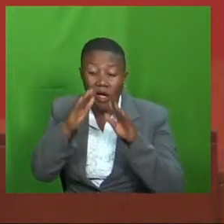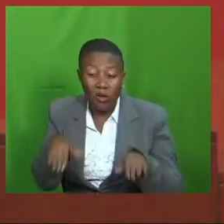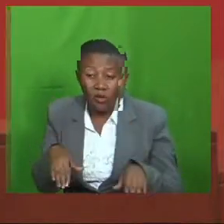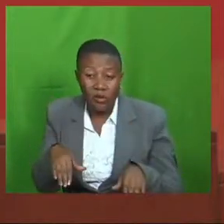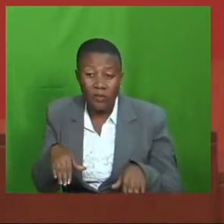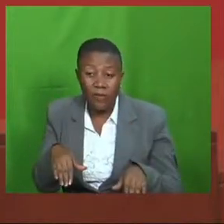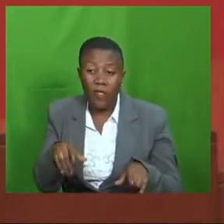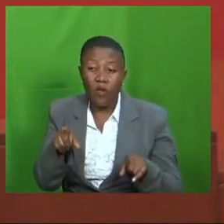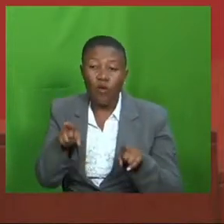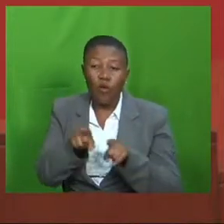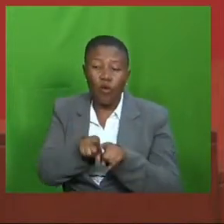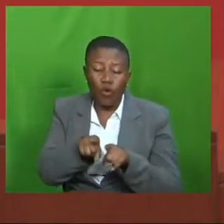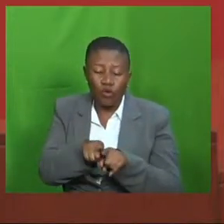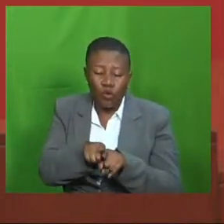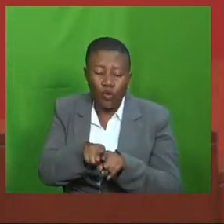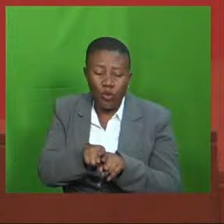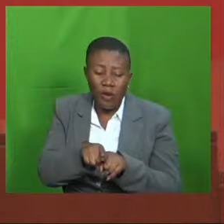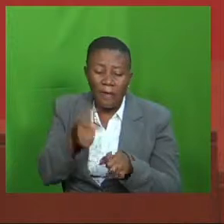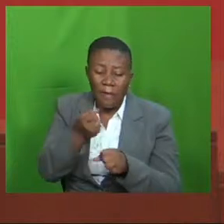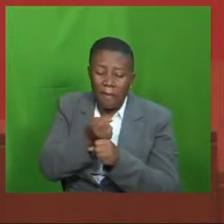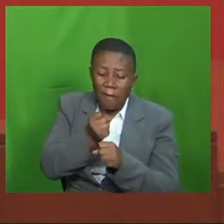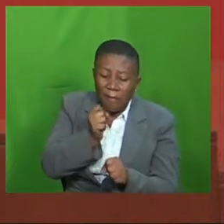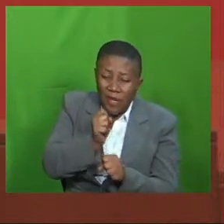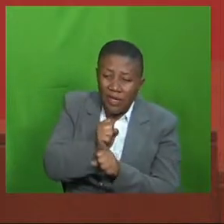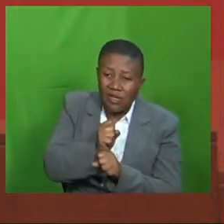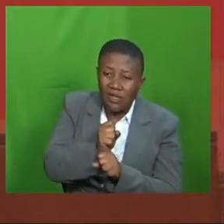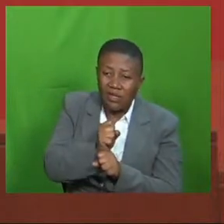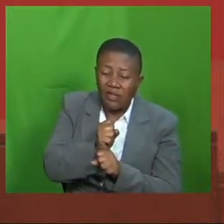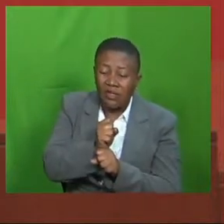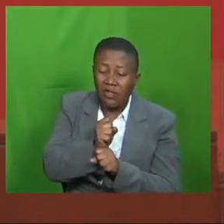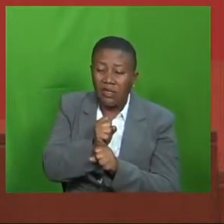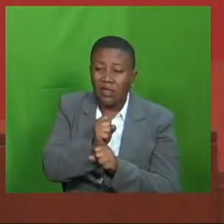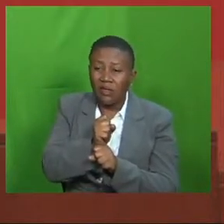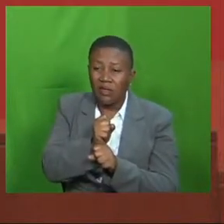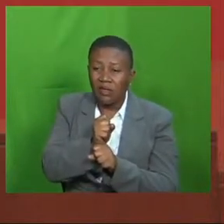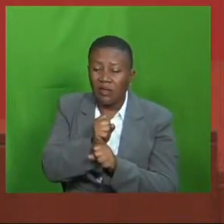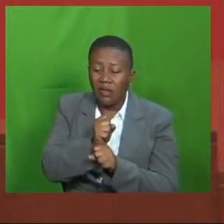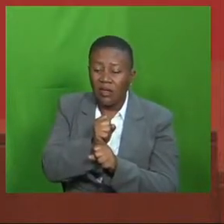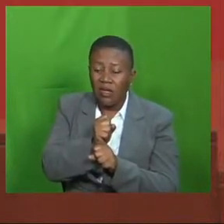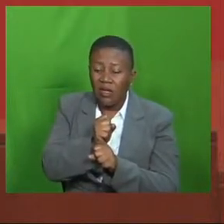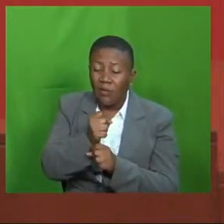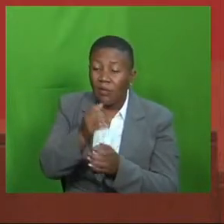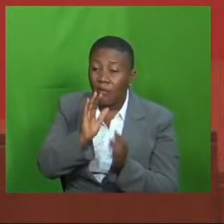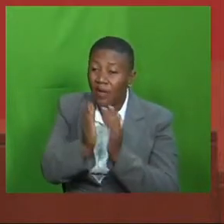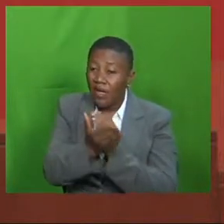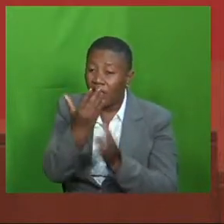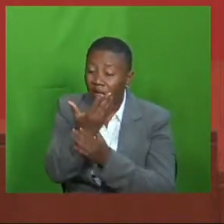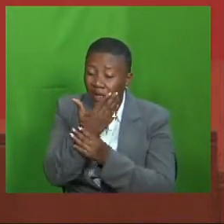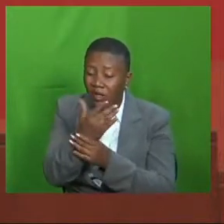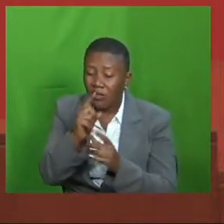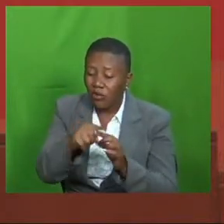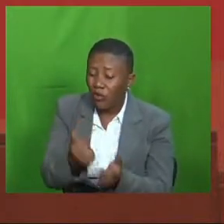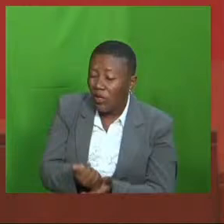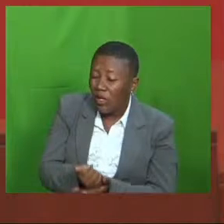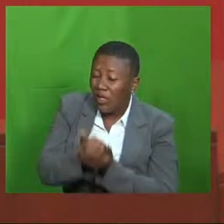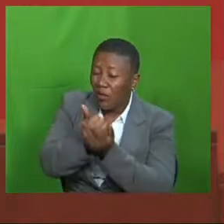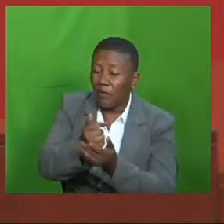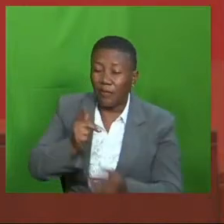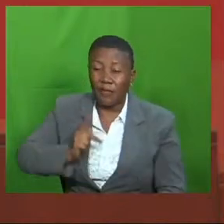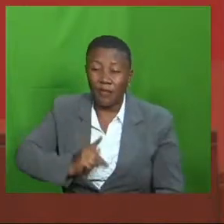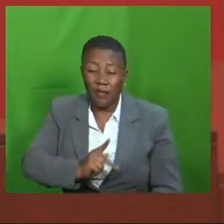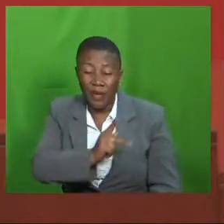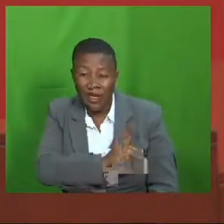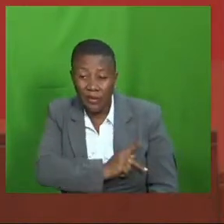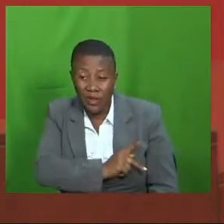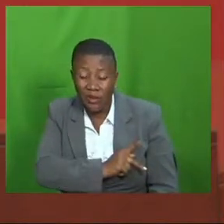are handmaidens whose core constitutional function is to assist Parliament, in the